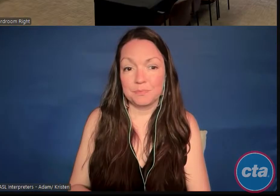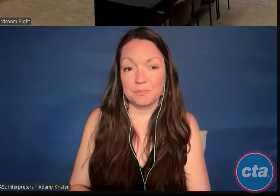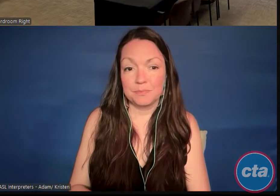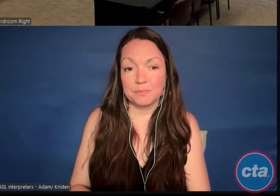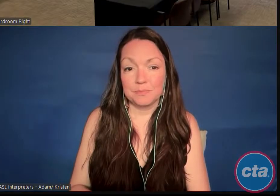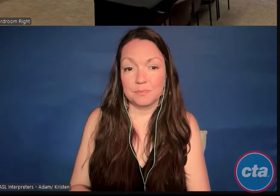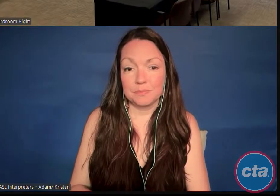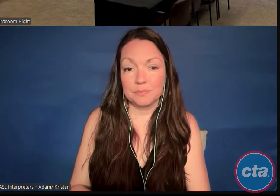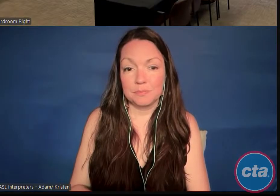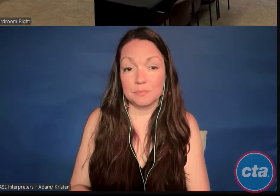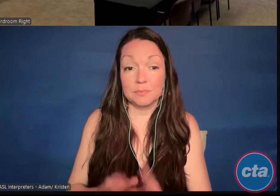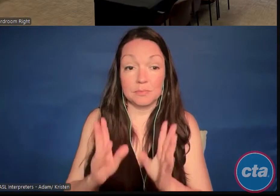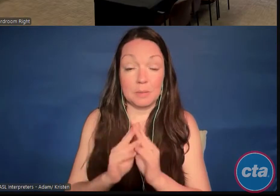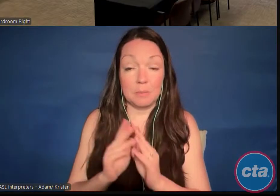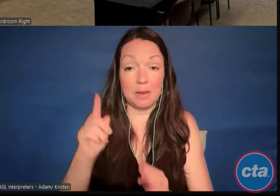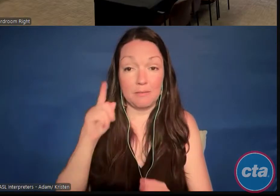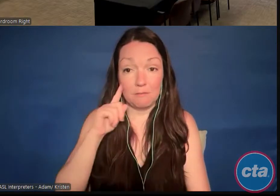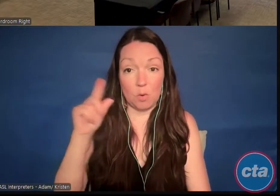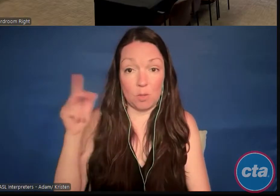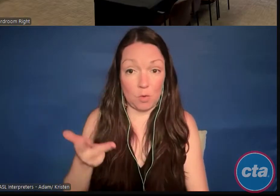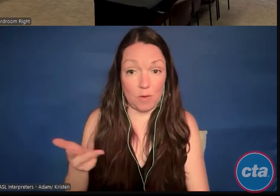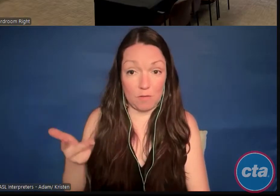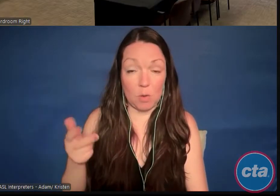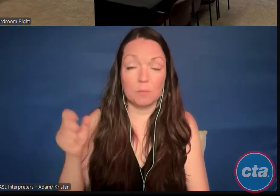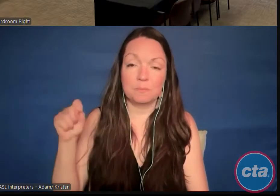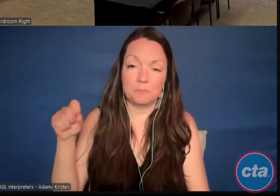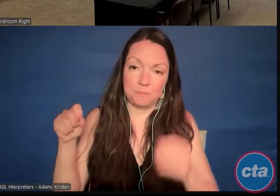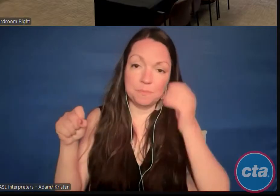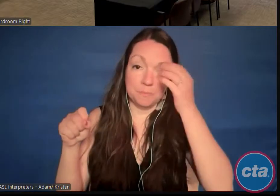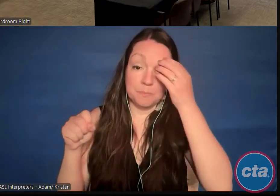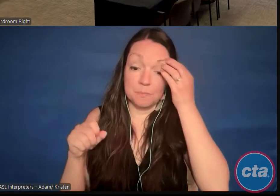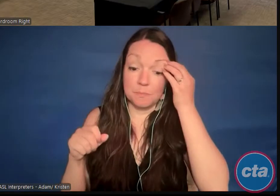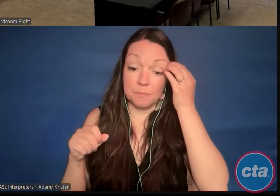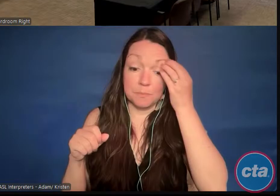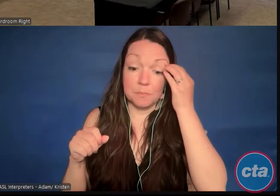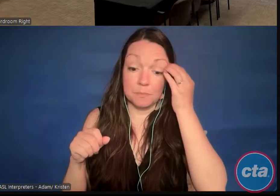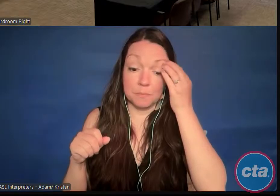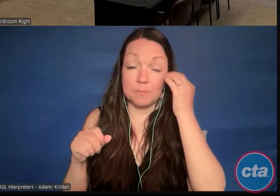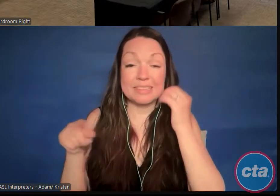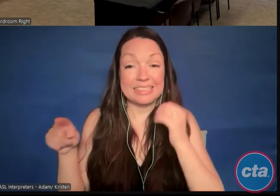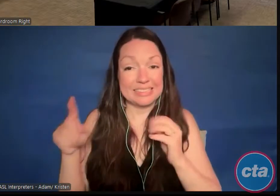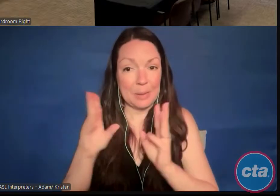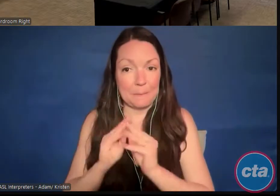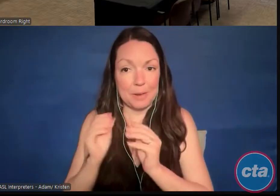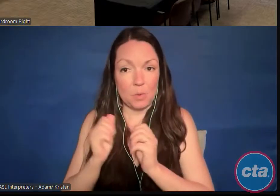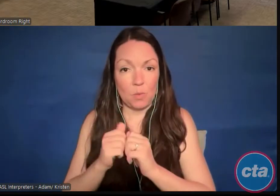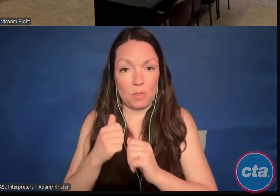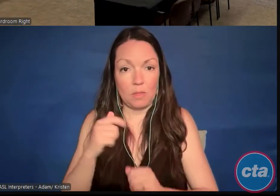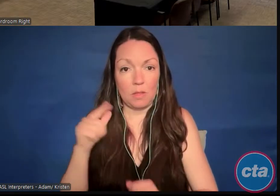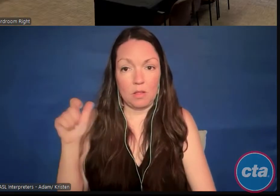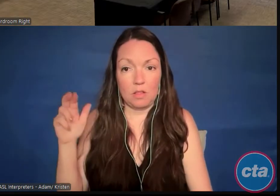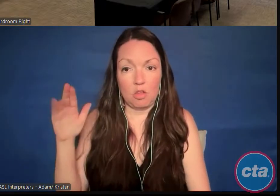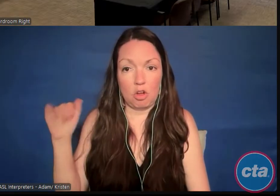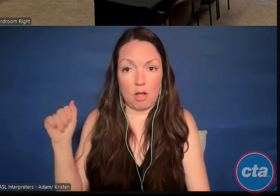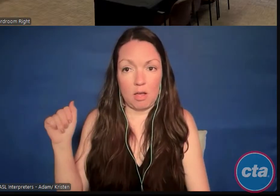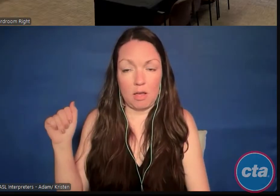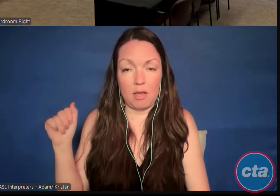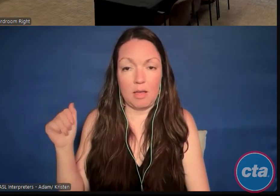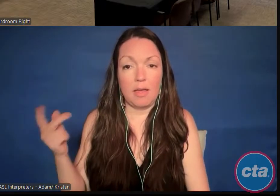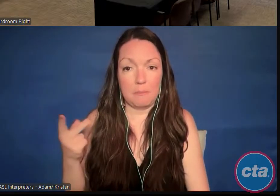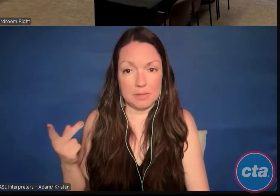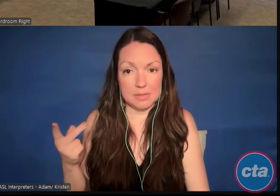but It's a meeting just for the three of you, or we're just meeting with both advisory groups? he's meeting with Laura and myself. Okay.